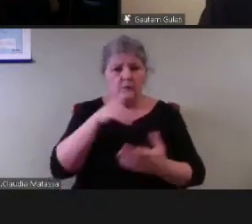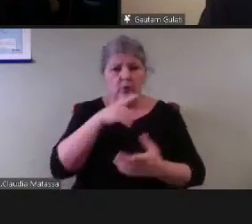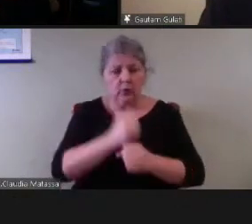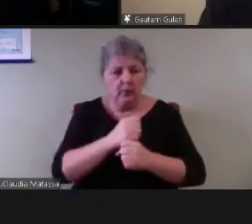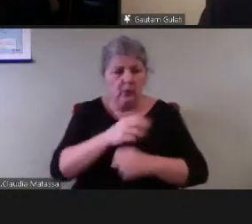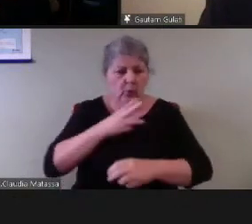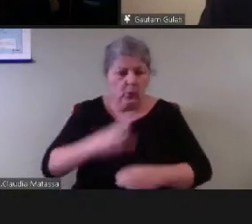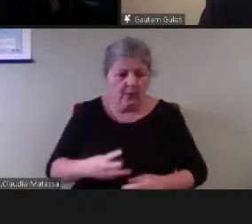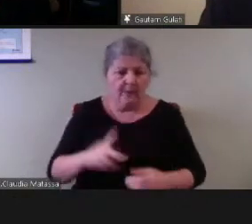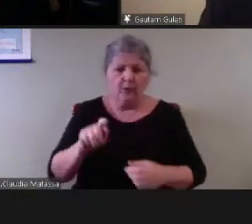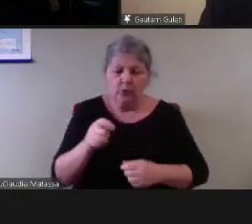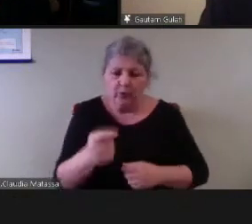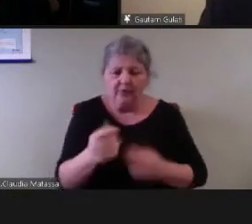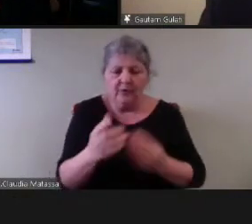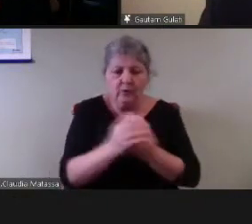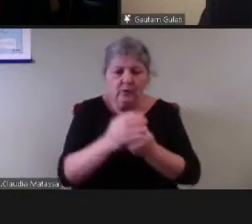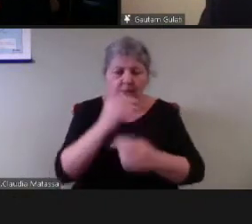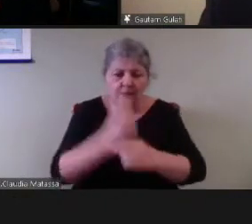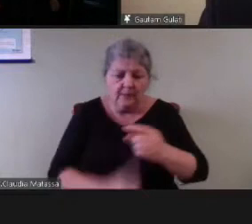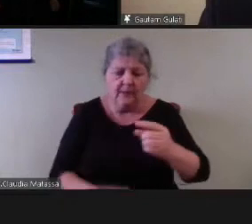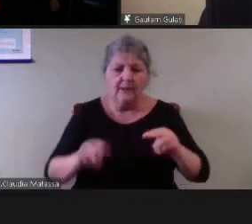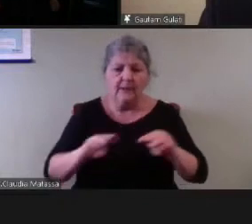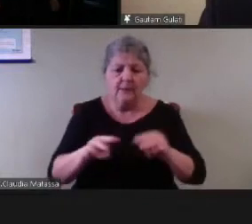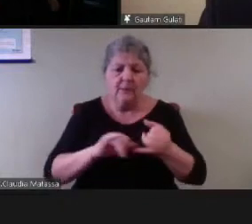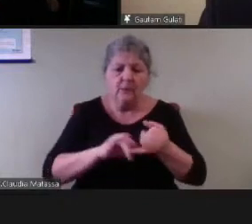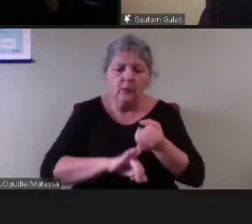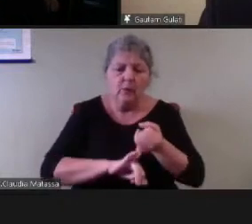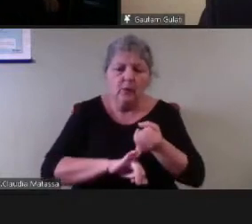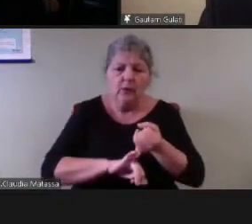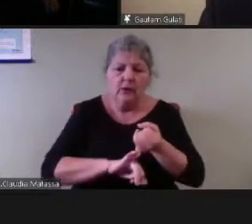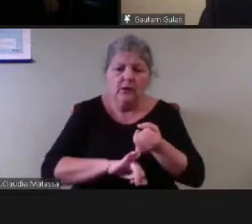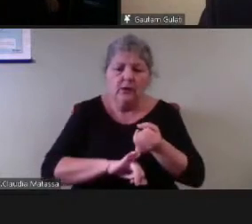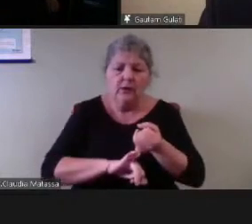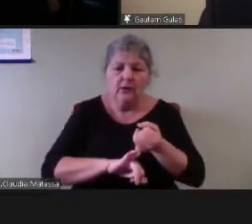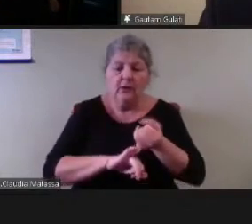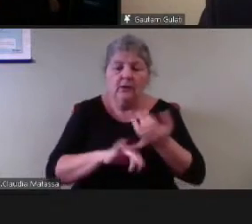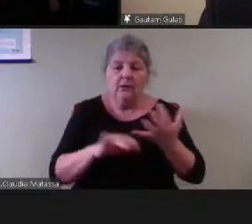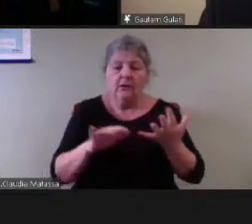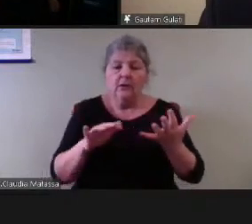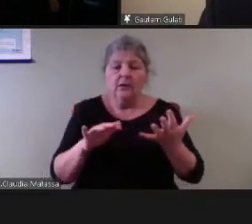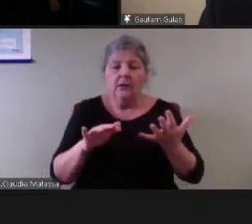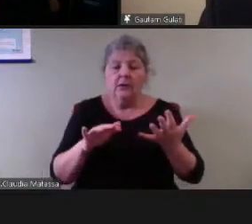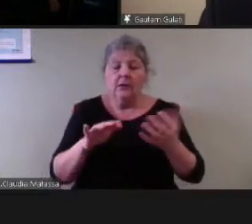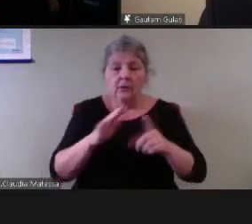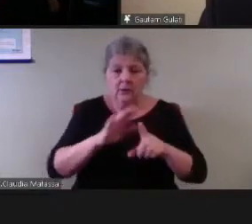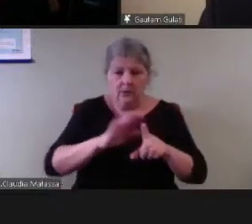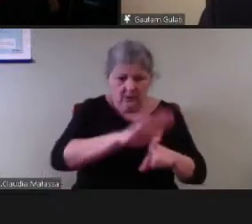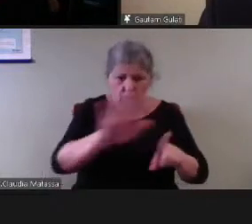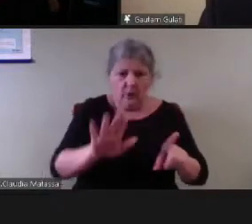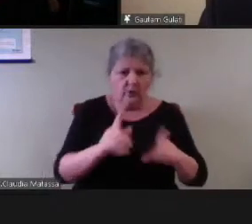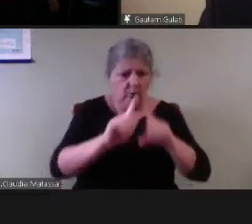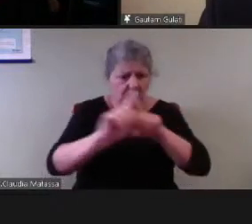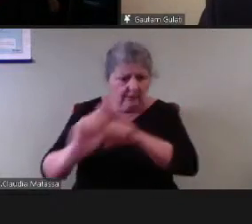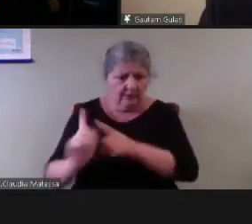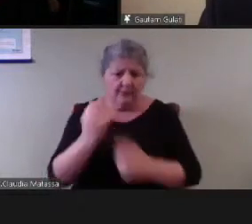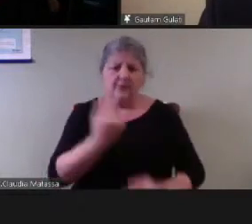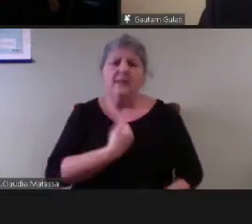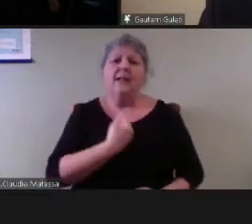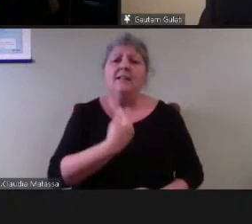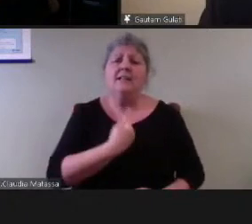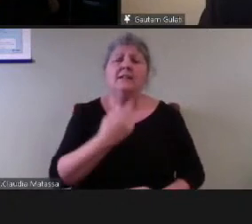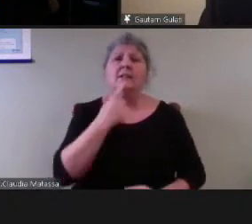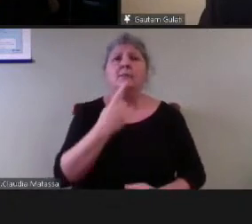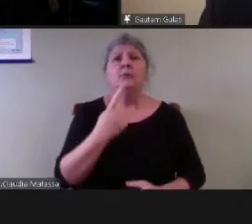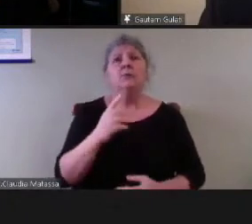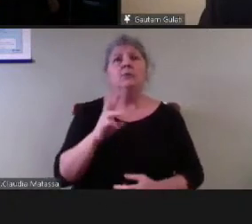and travellers and people with disabilities and people who, you know, who fit in that across those identities. But that